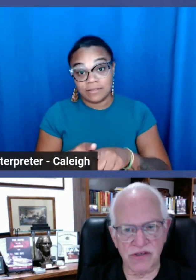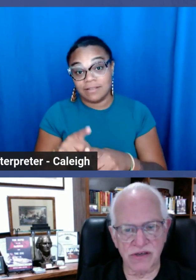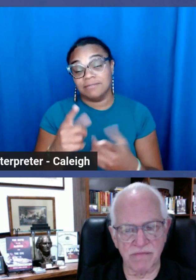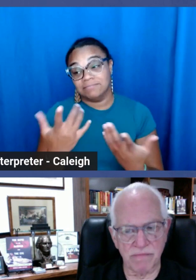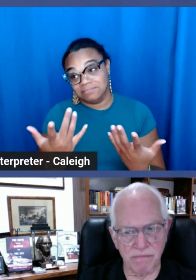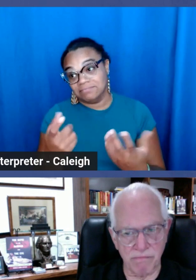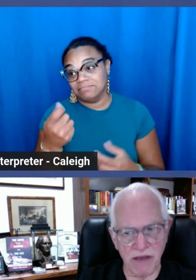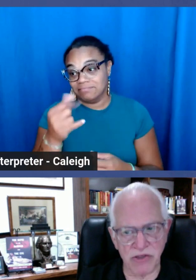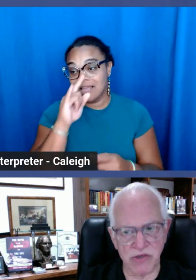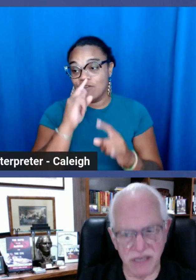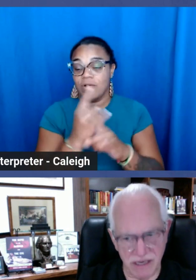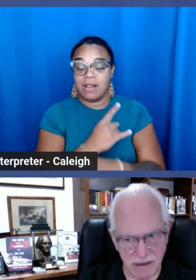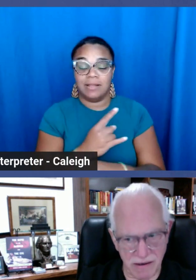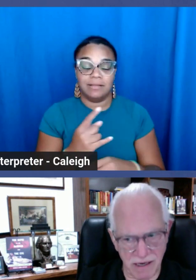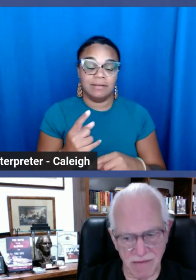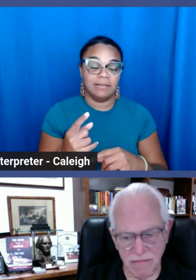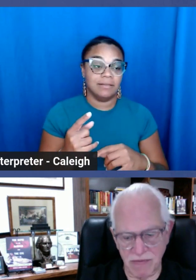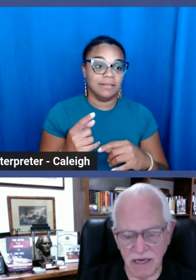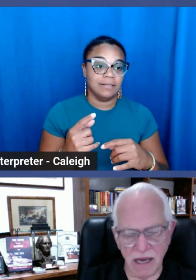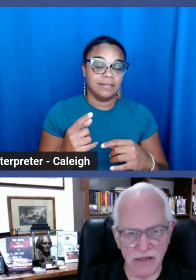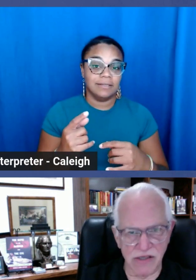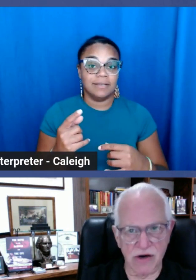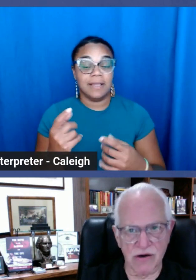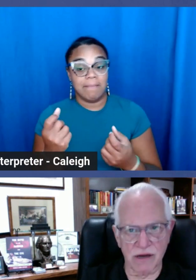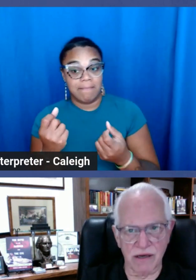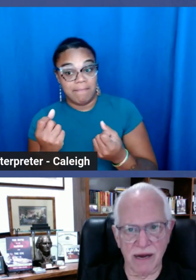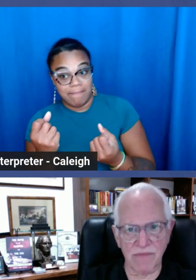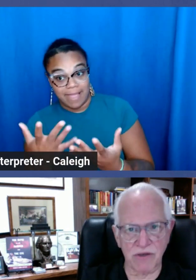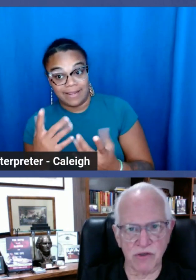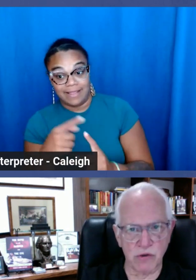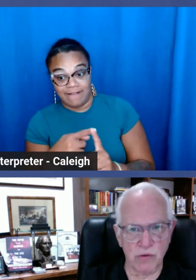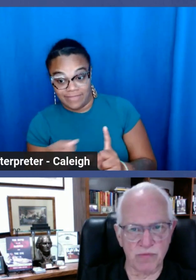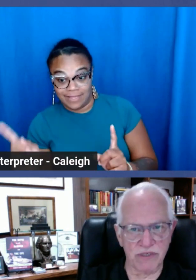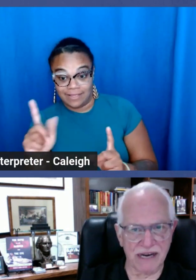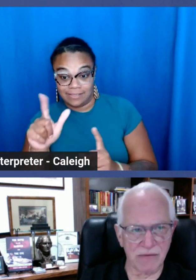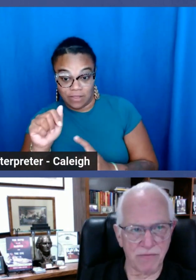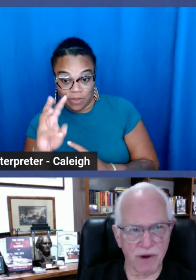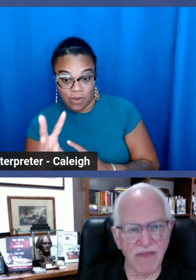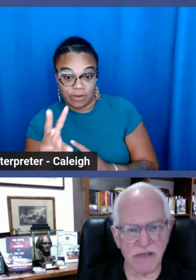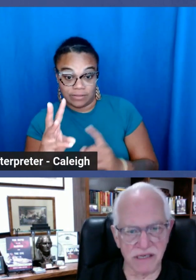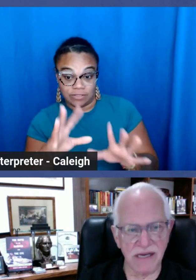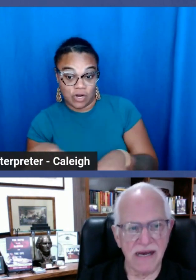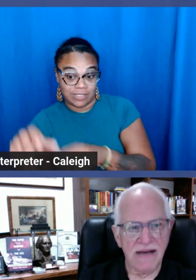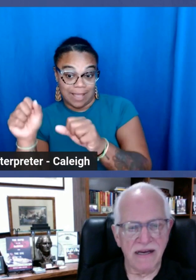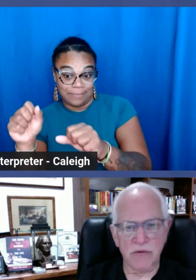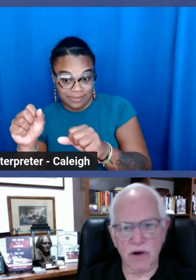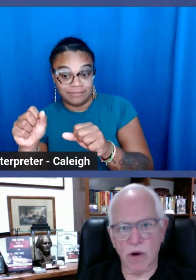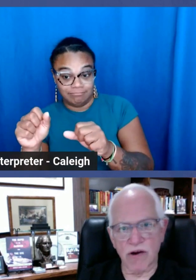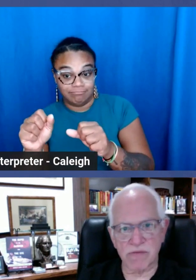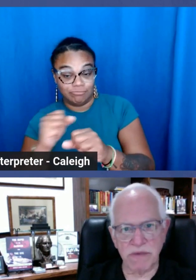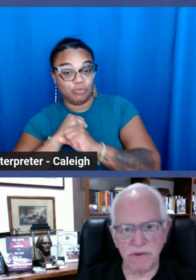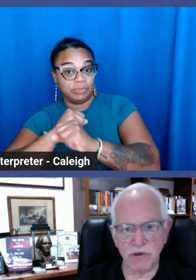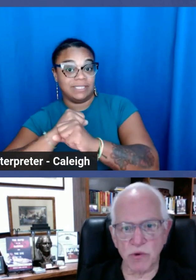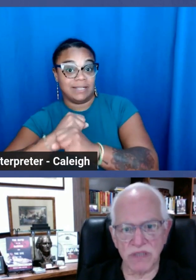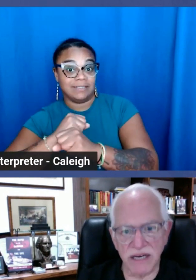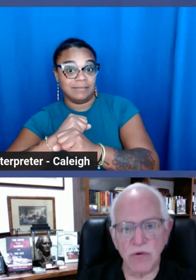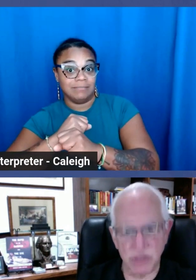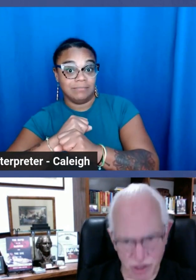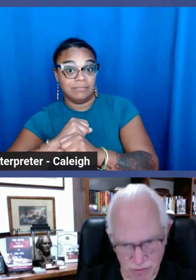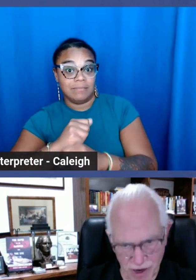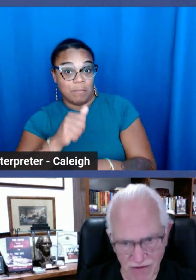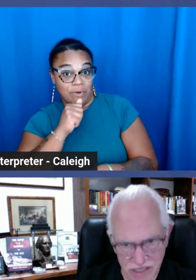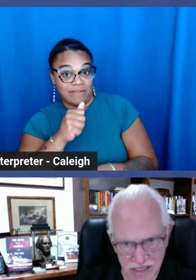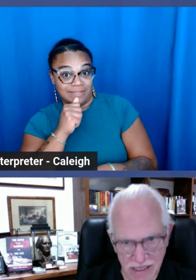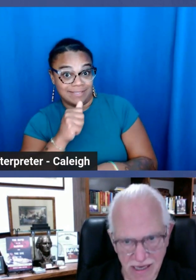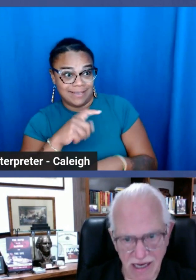though these measures in many cases are adopted to protect privacy, it requires people to relinquish